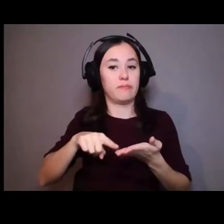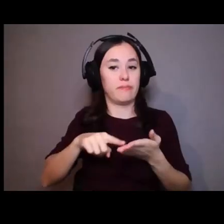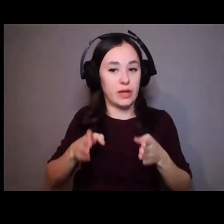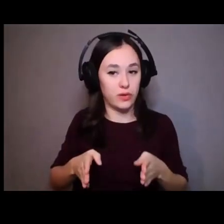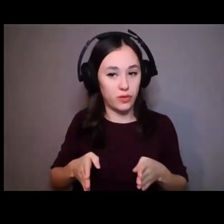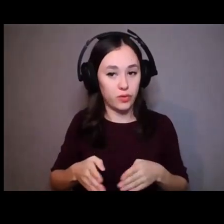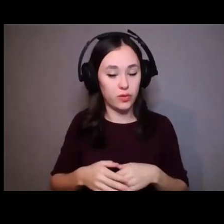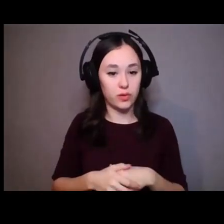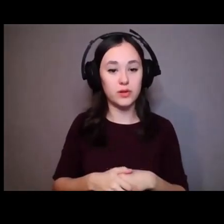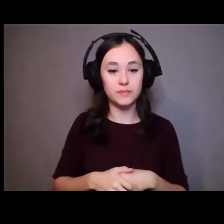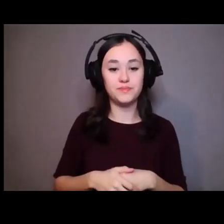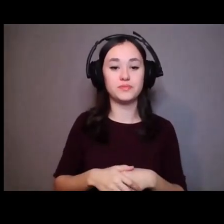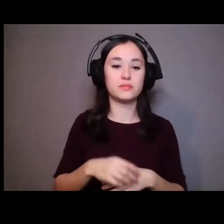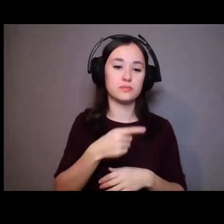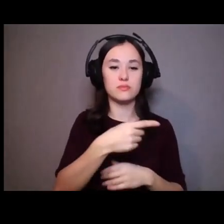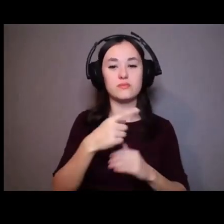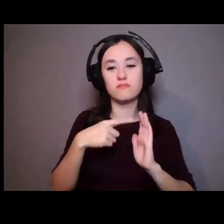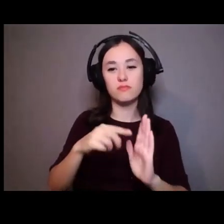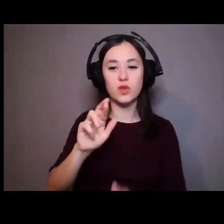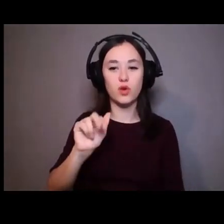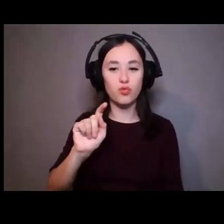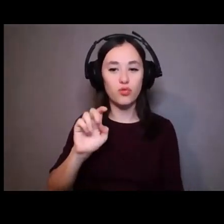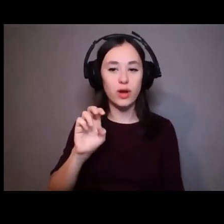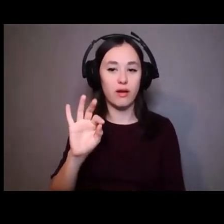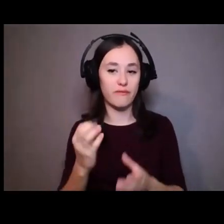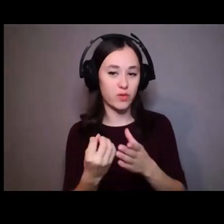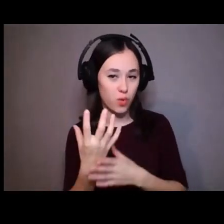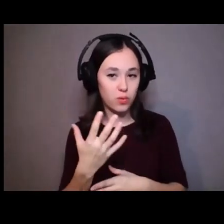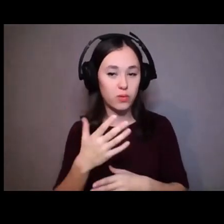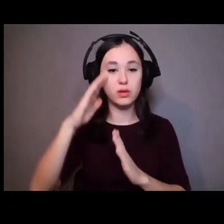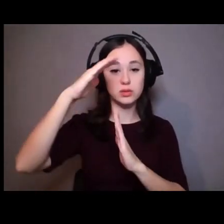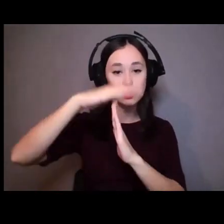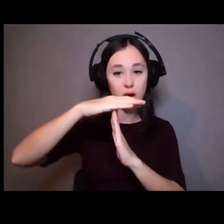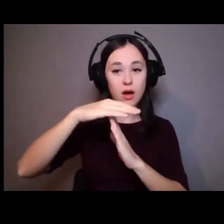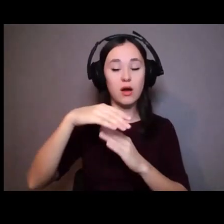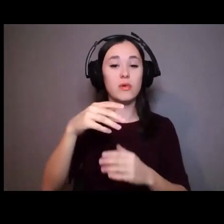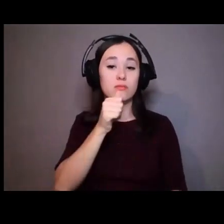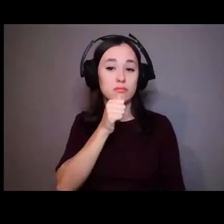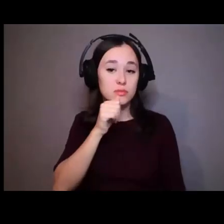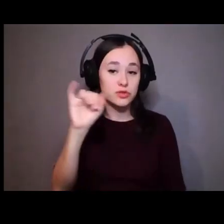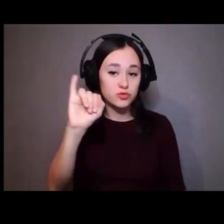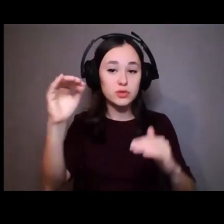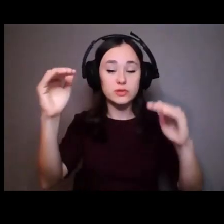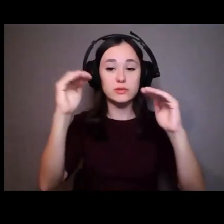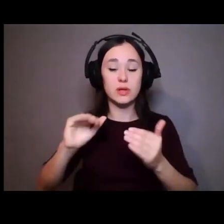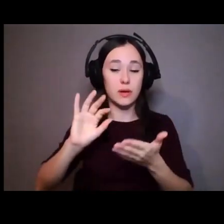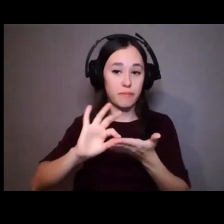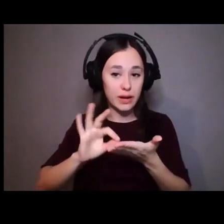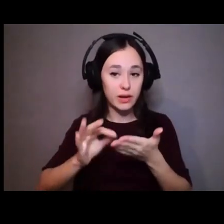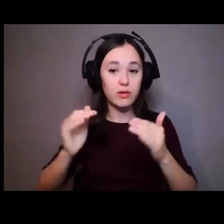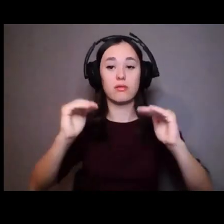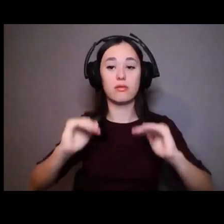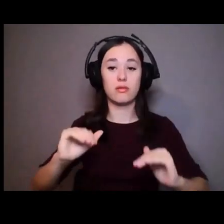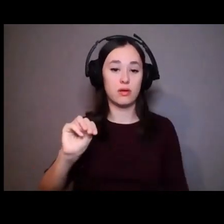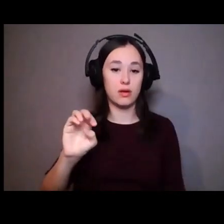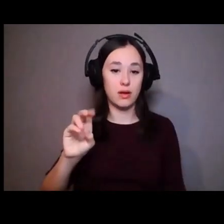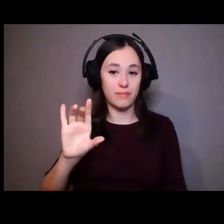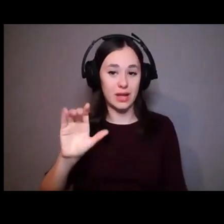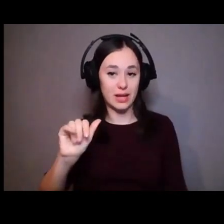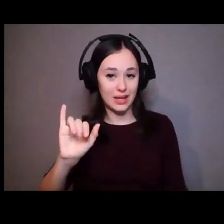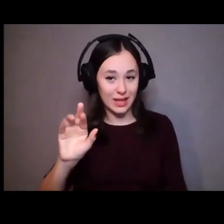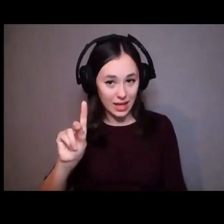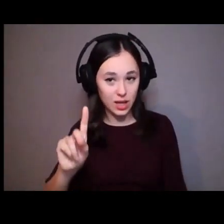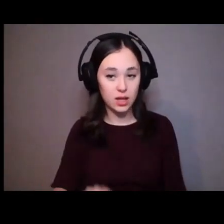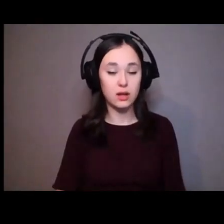of healthcare spending. So that the top line is private insurance, the next is Medicare, the bottom is Medicaid. Medicaid in general is the